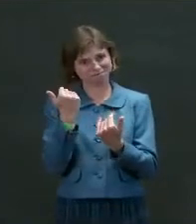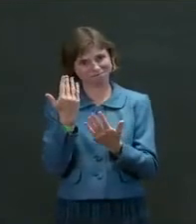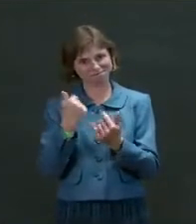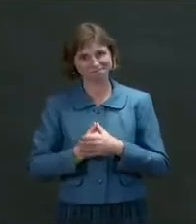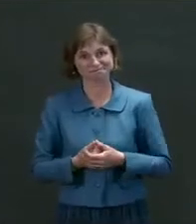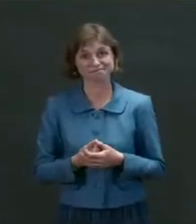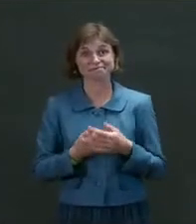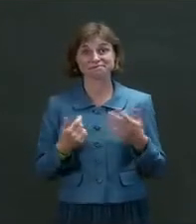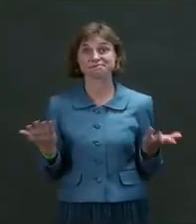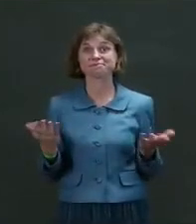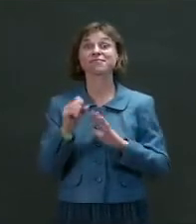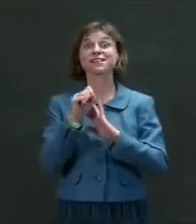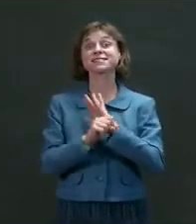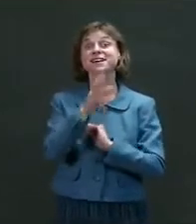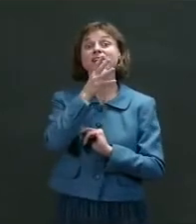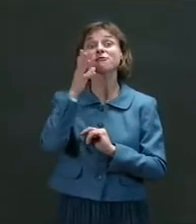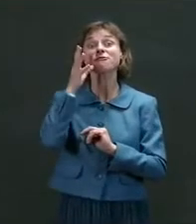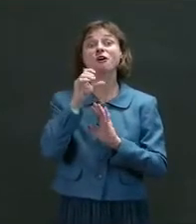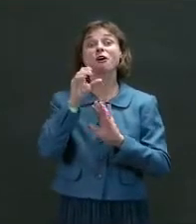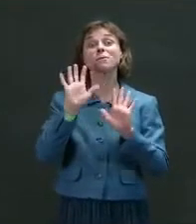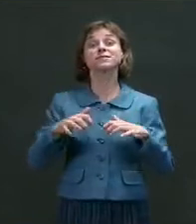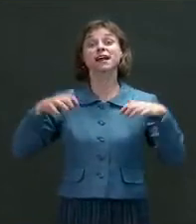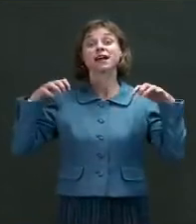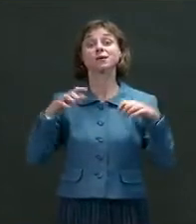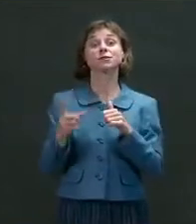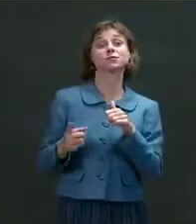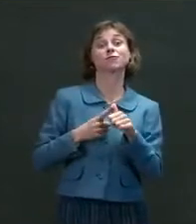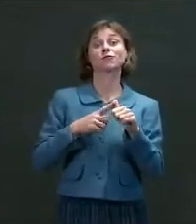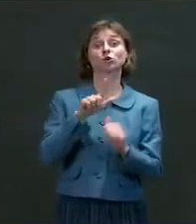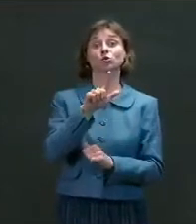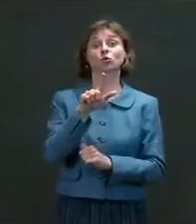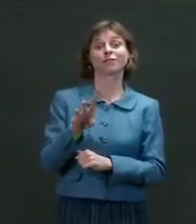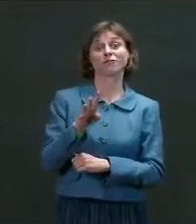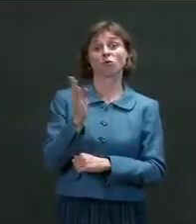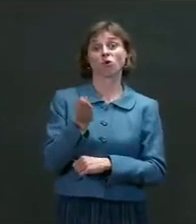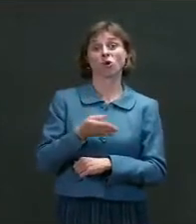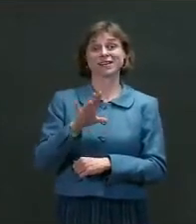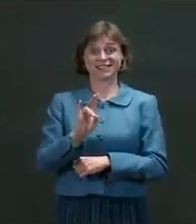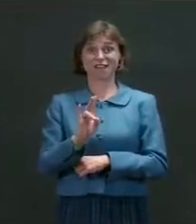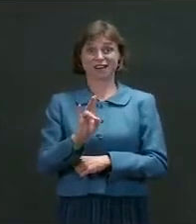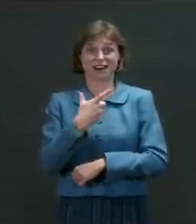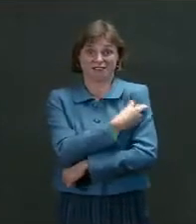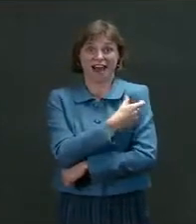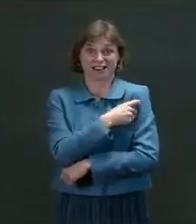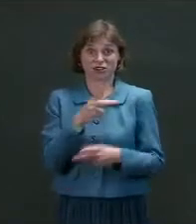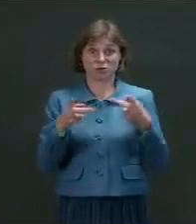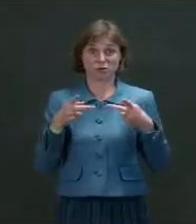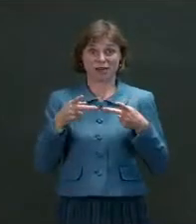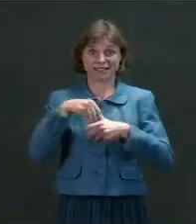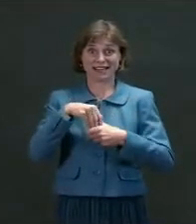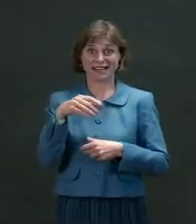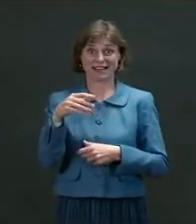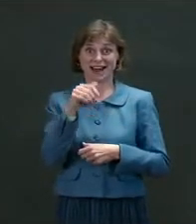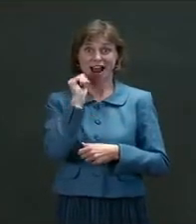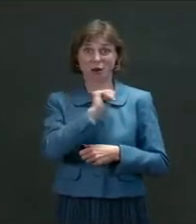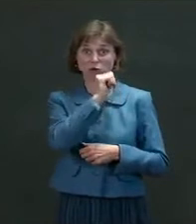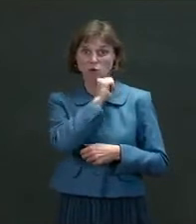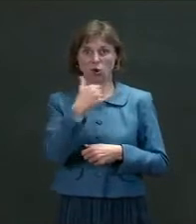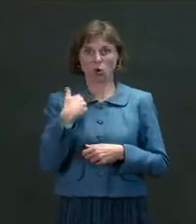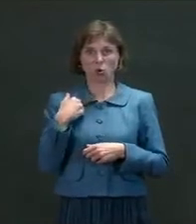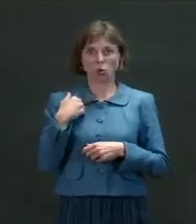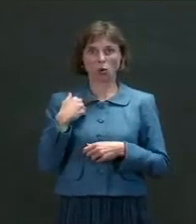So State Farm Stadium is the first 24/7 vaccination site in Arizona. We have a dashboard that we monitor all